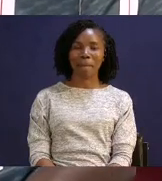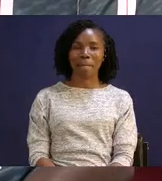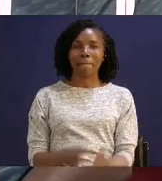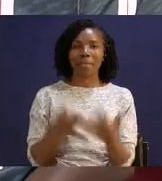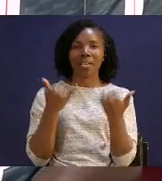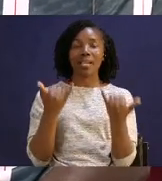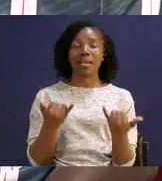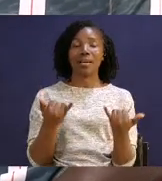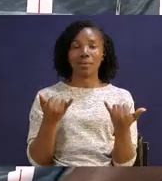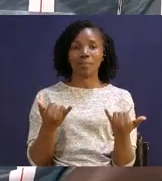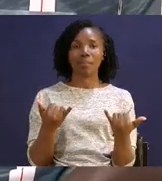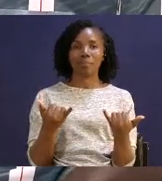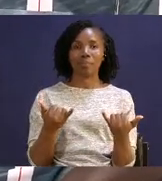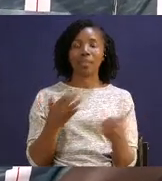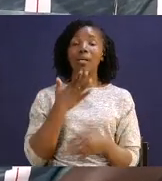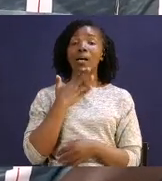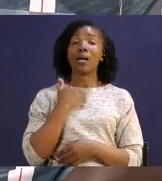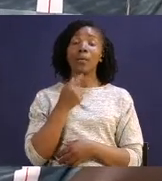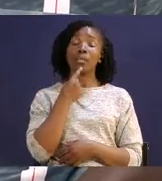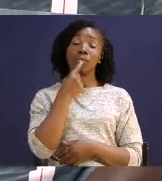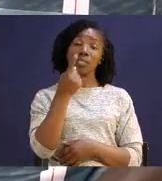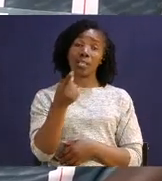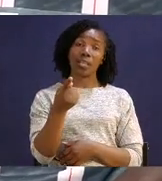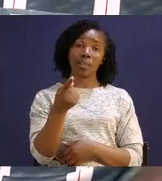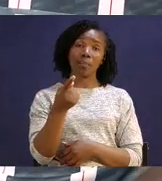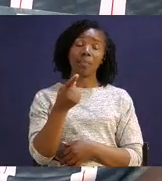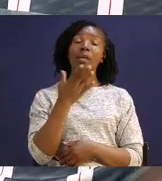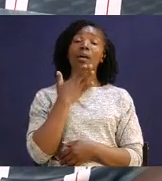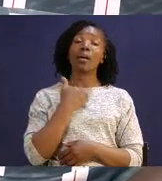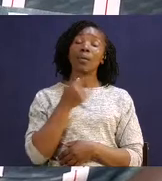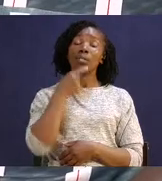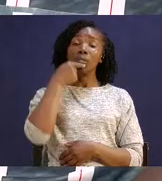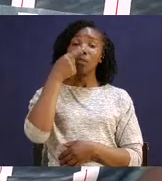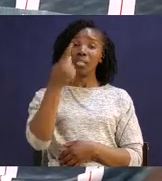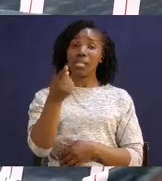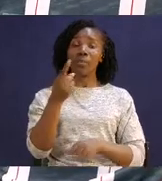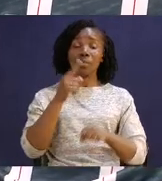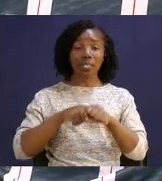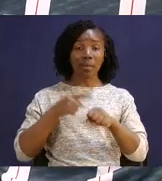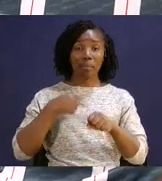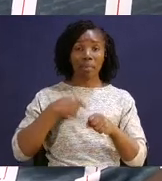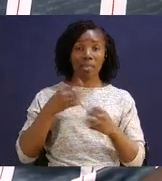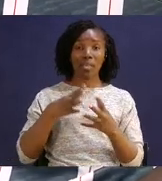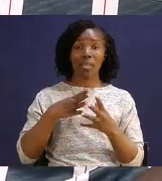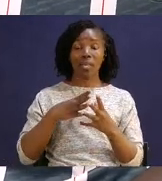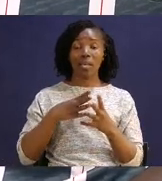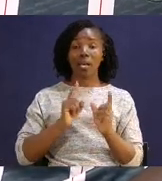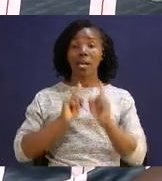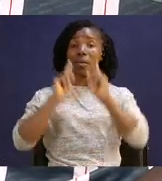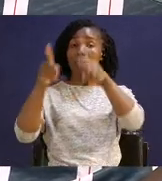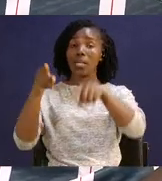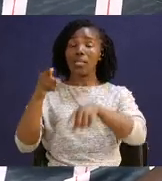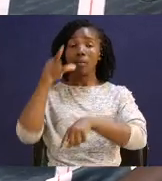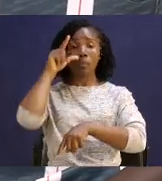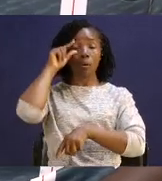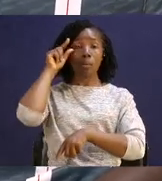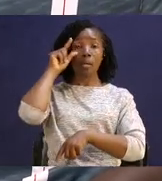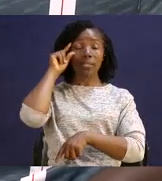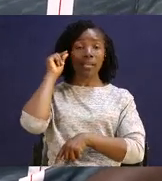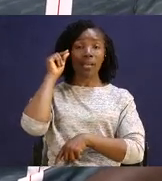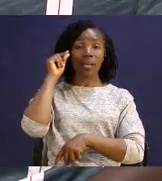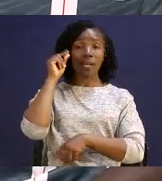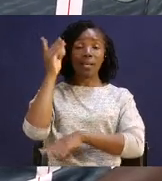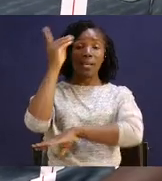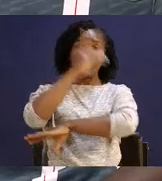Now, let me say this, because I want to tell you this. When I went to Mombasa, the day I went to